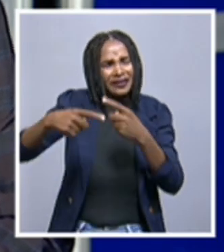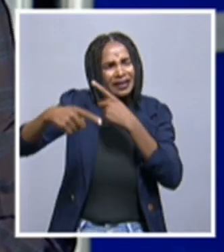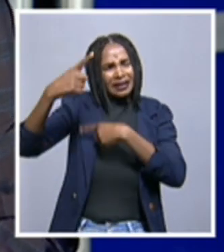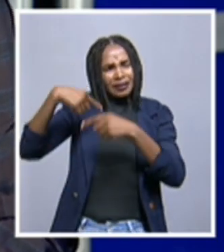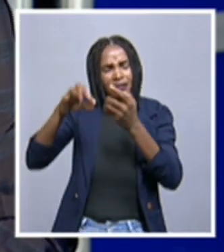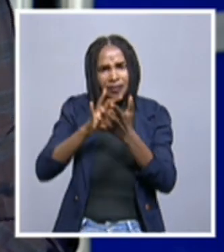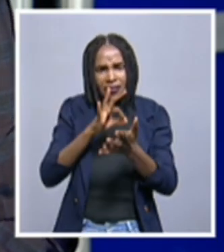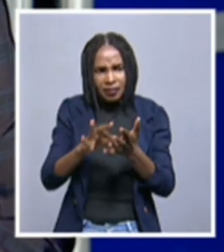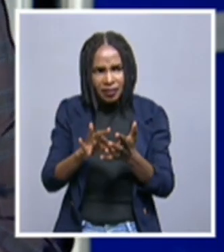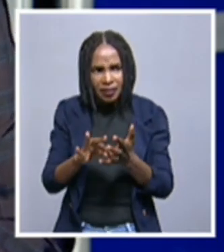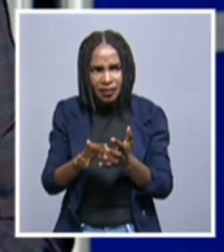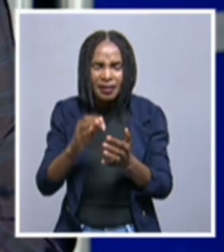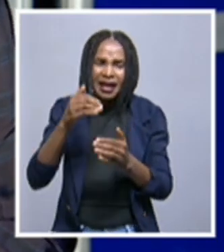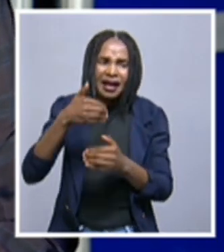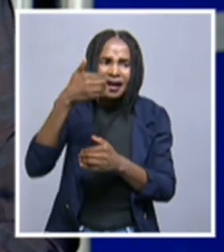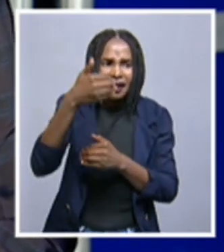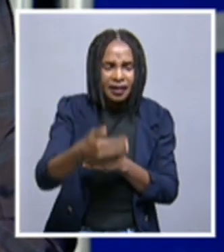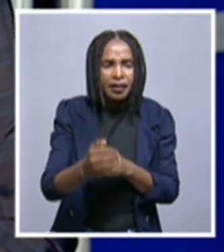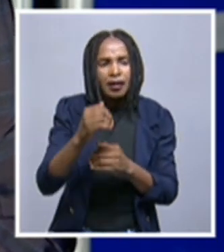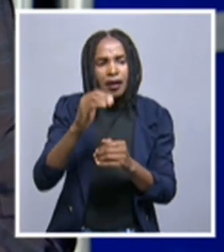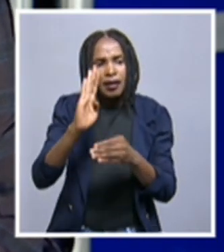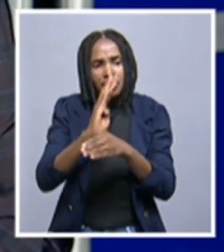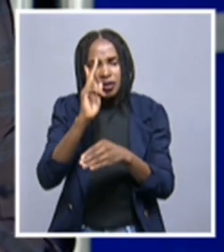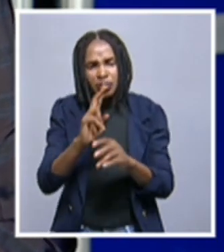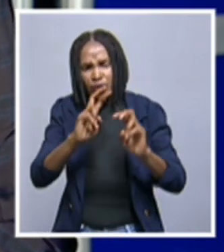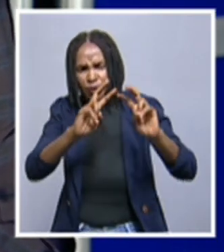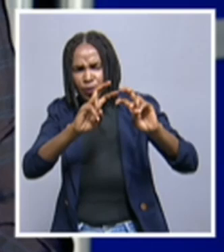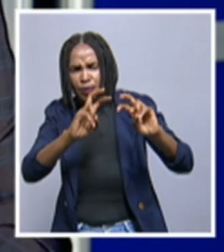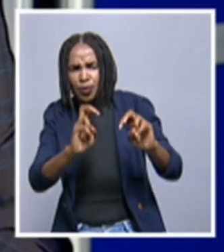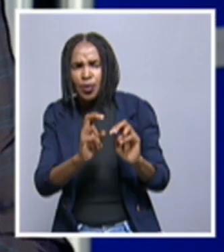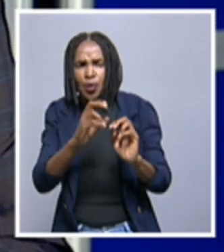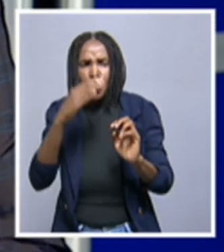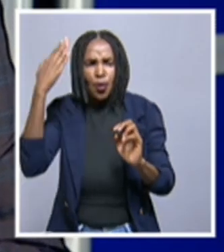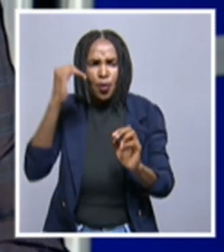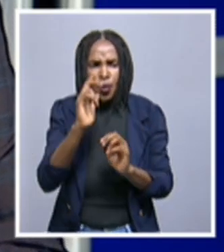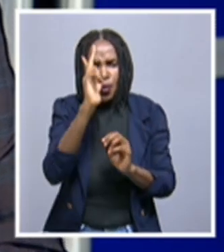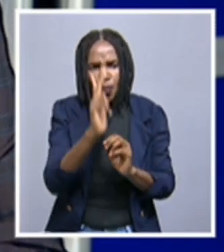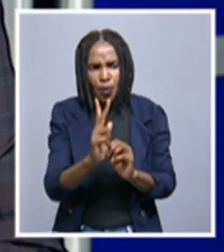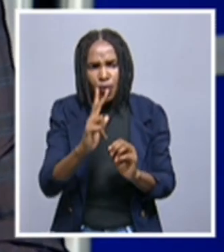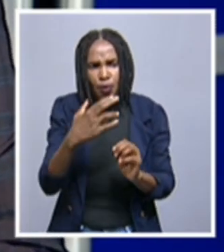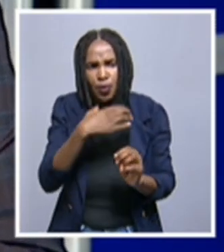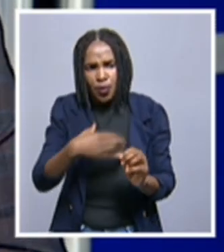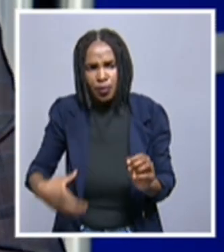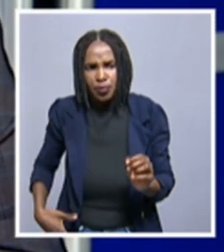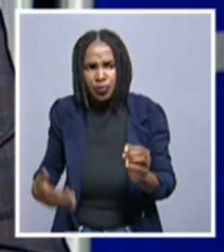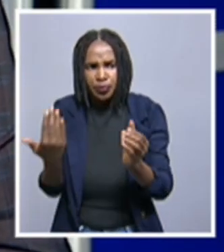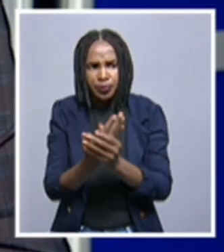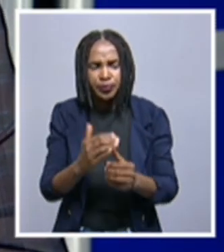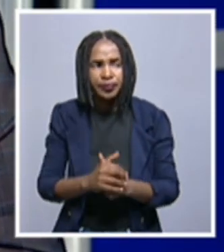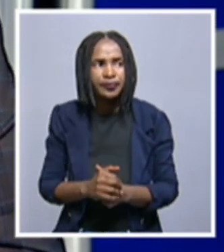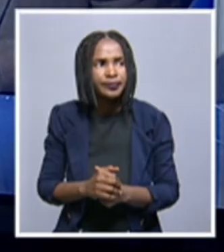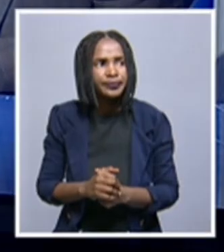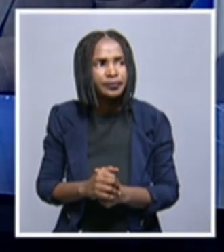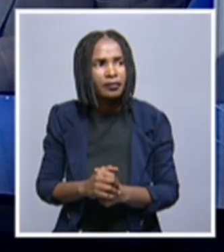will be based on the character of that individual, as we earlier discussed. Okay. Okay. Well, thank you